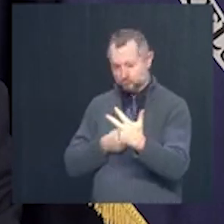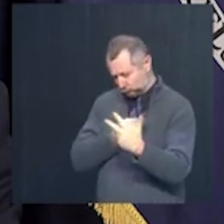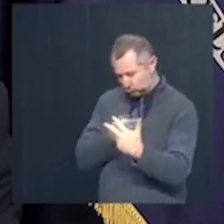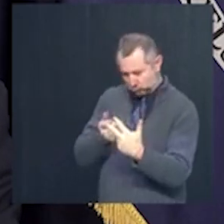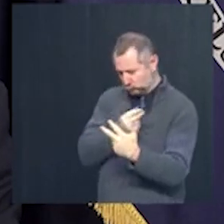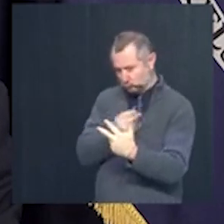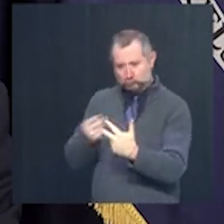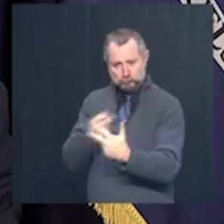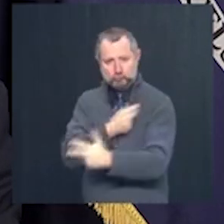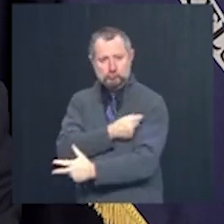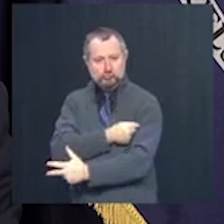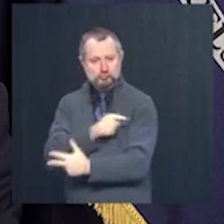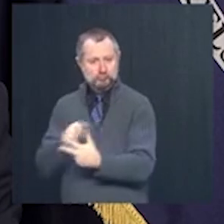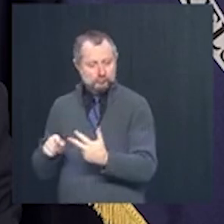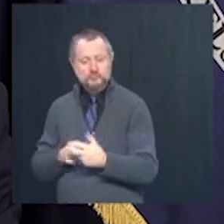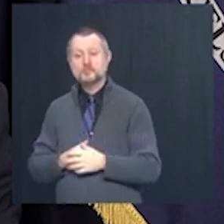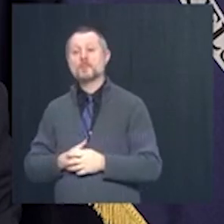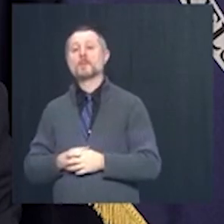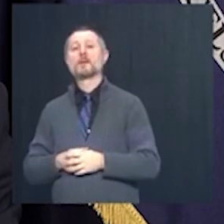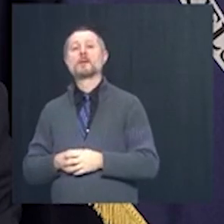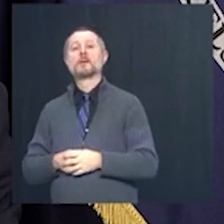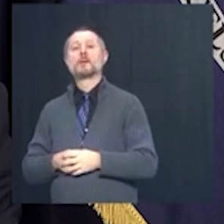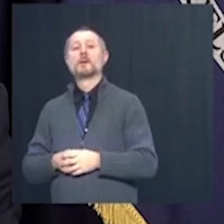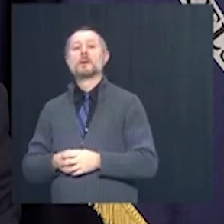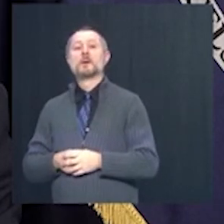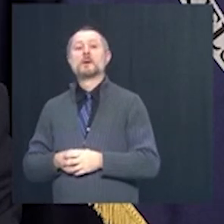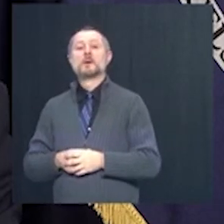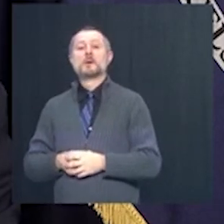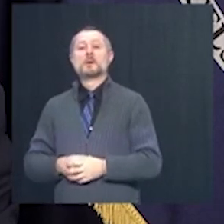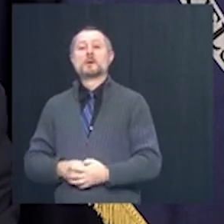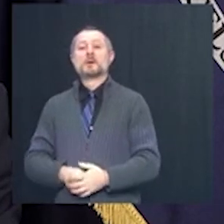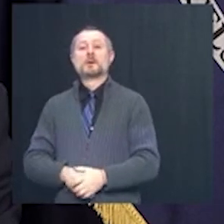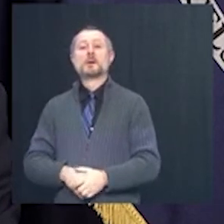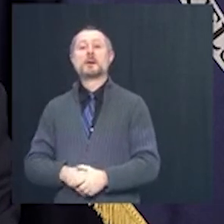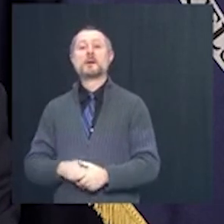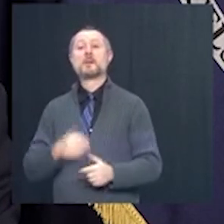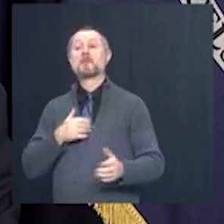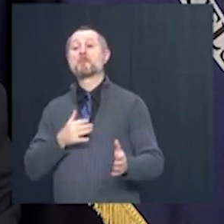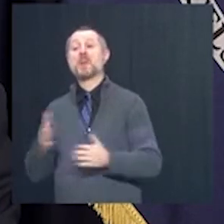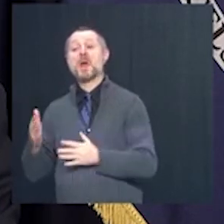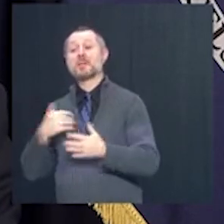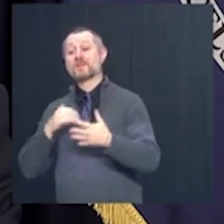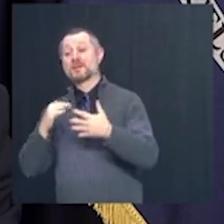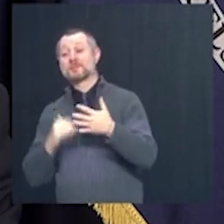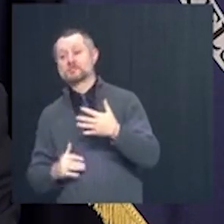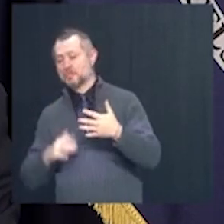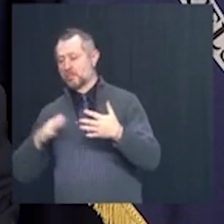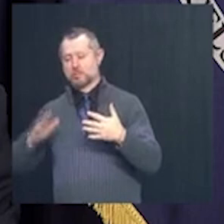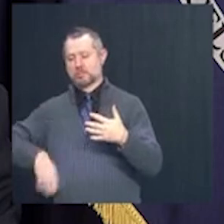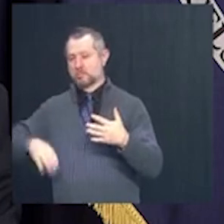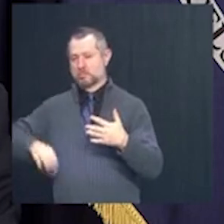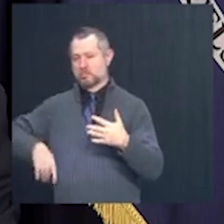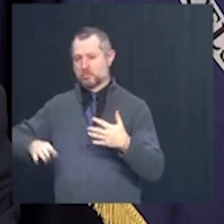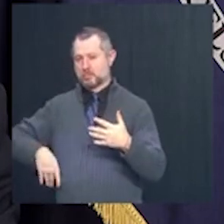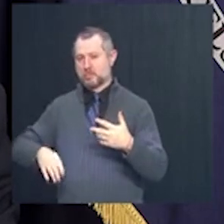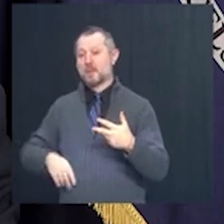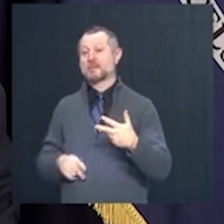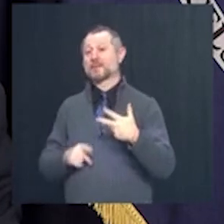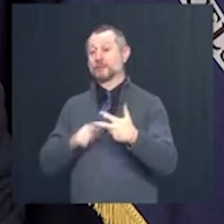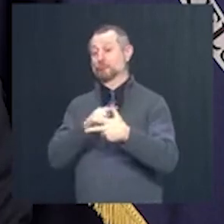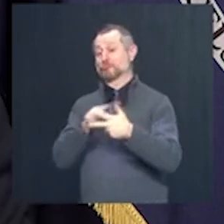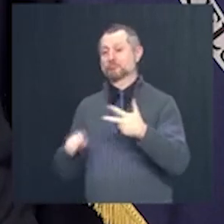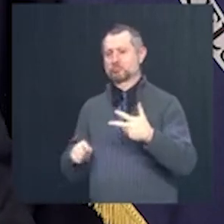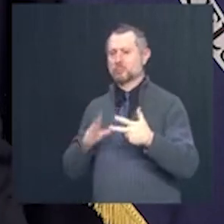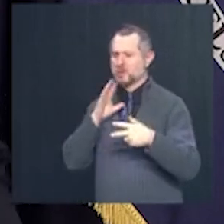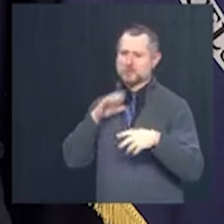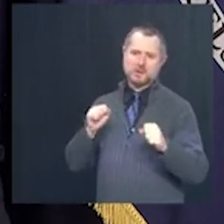And frankly, we're not beyond the first three tranches, which will take weeks and weeks to get beyond those